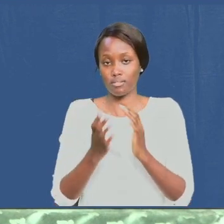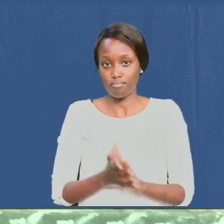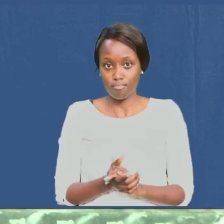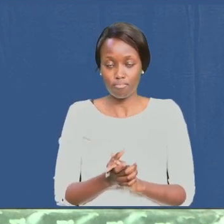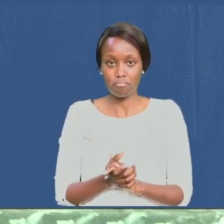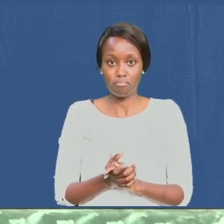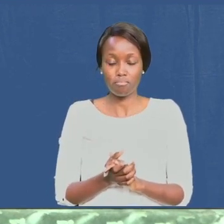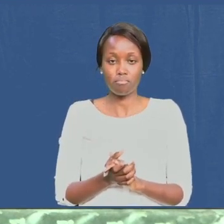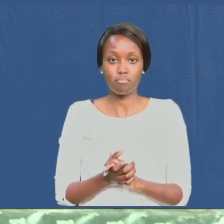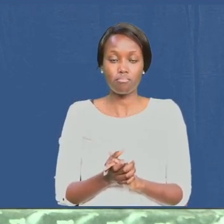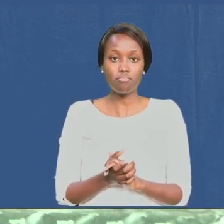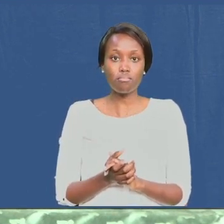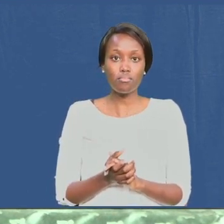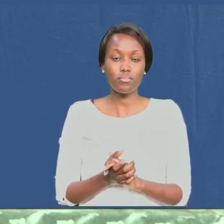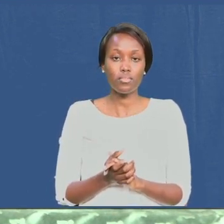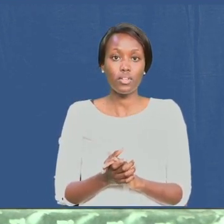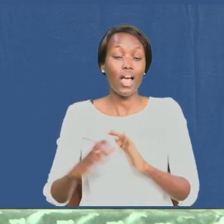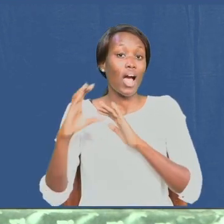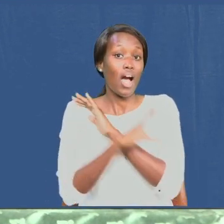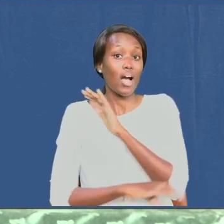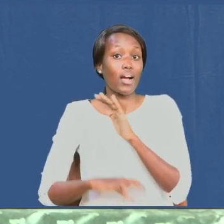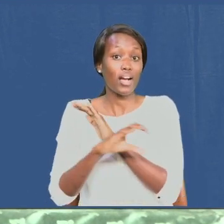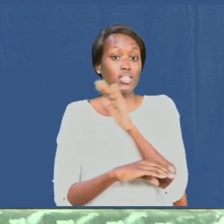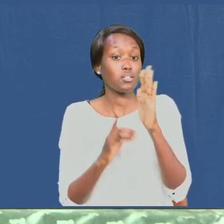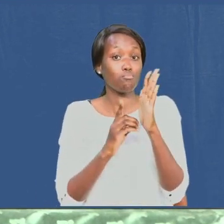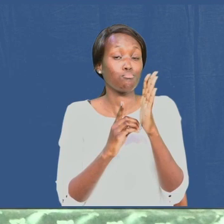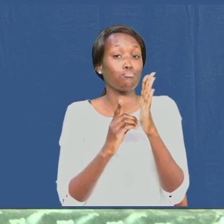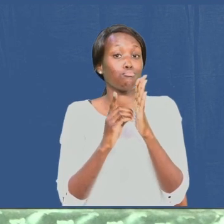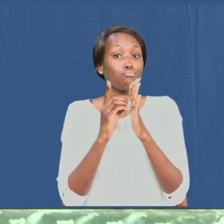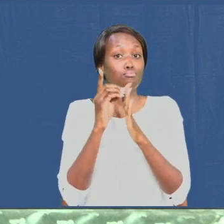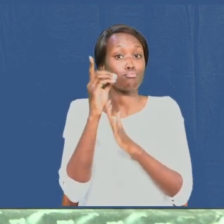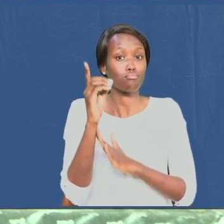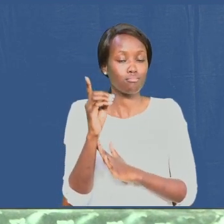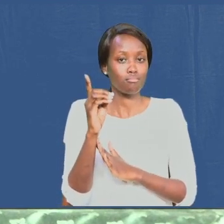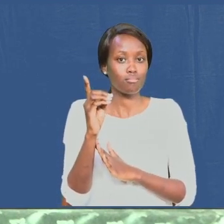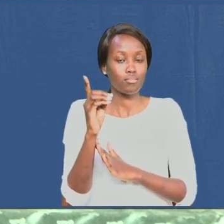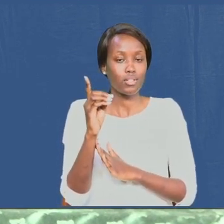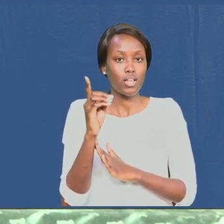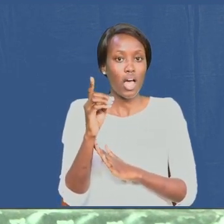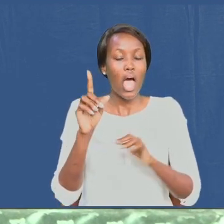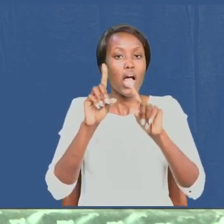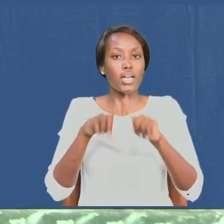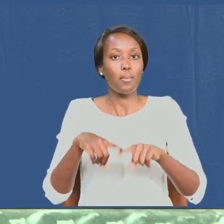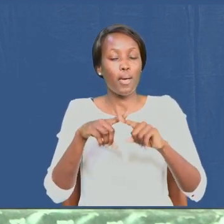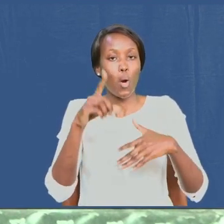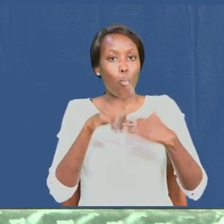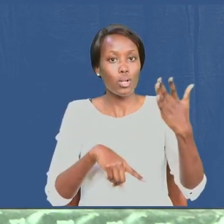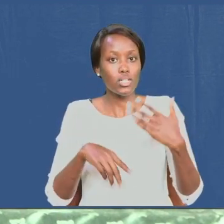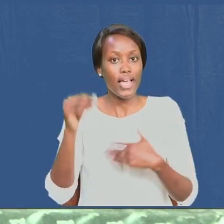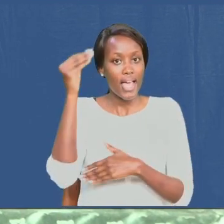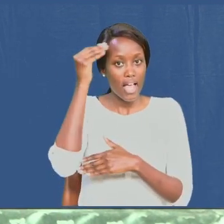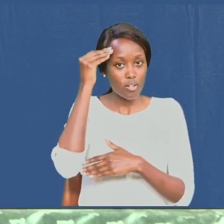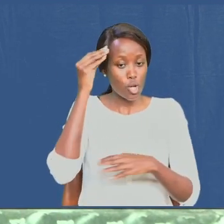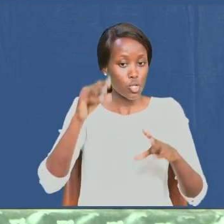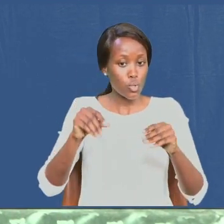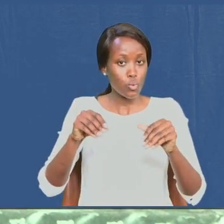country's development is directly proportional to the quality of education